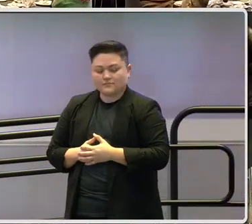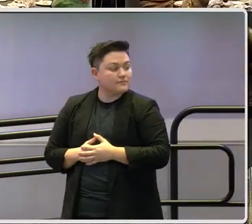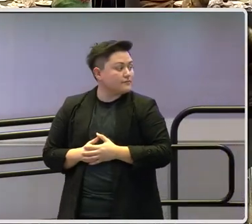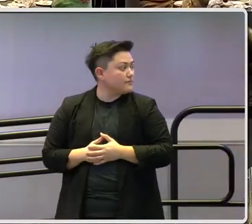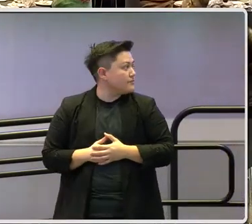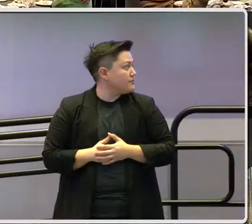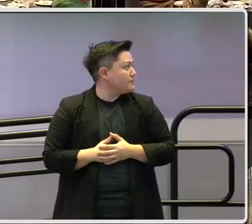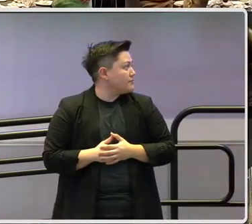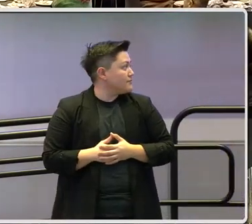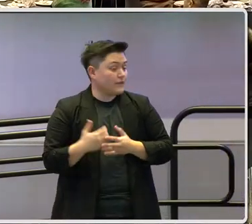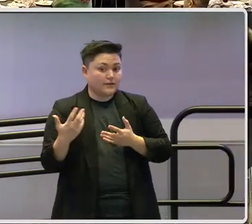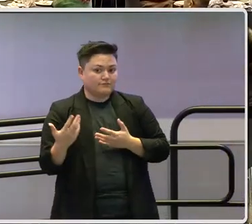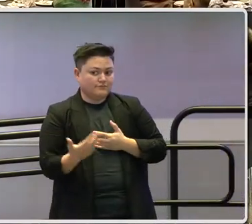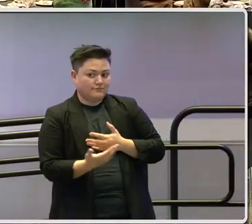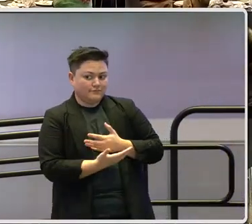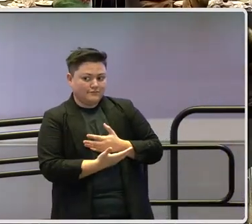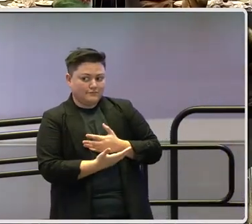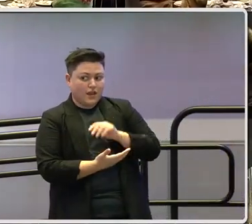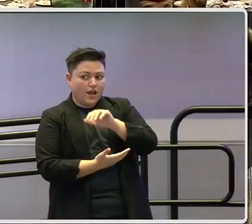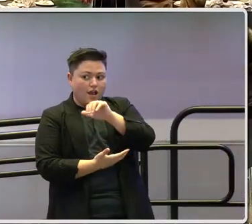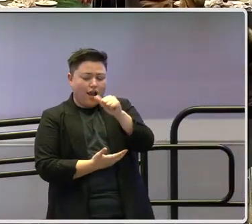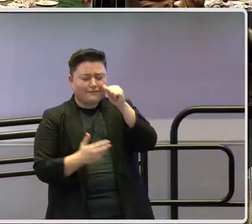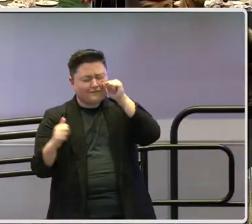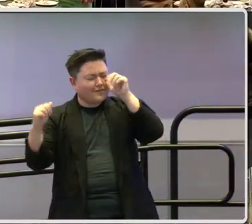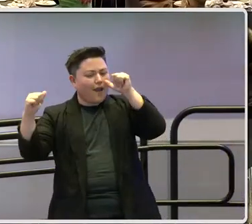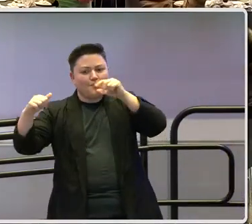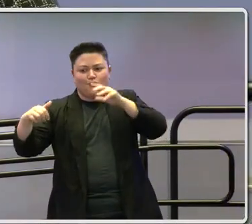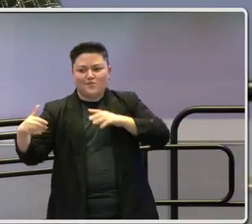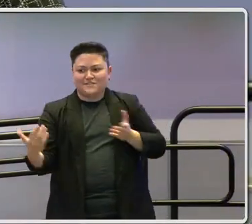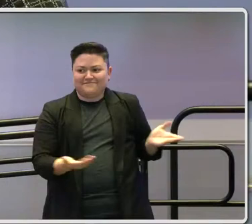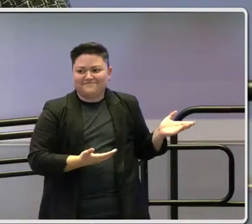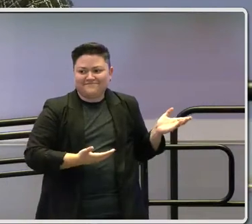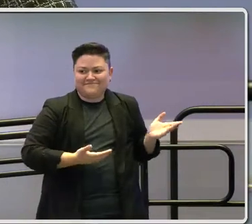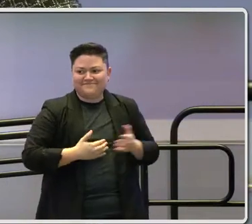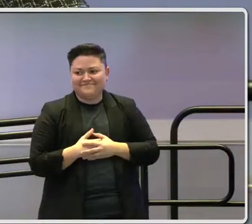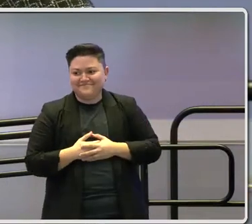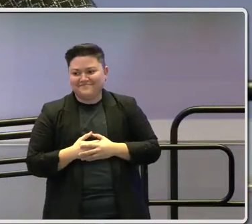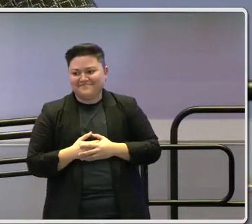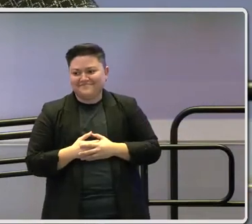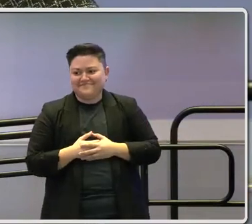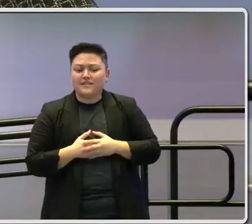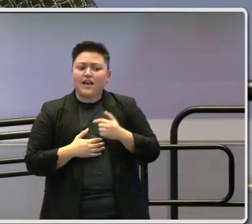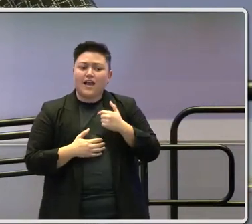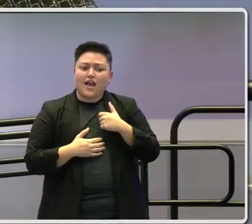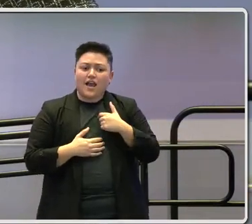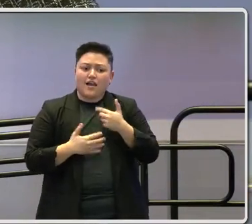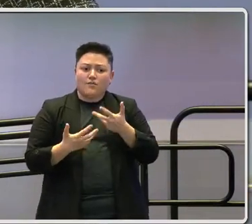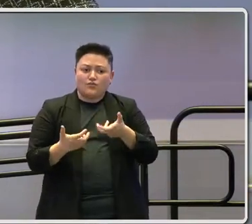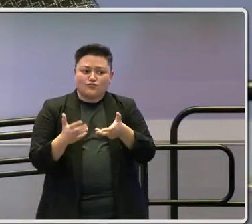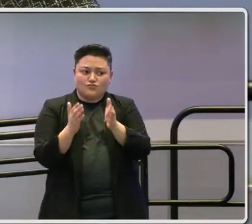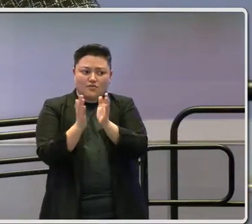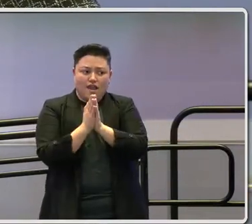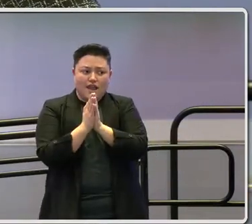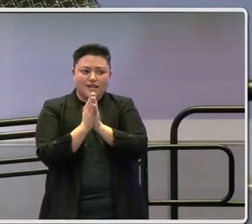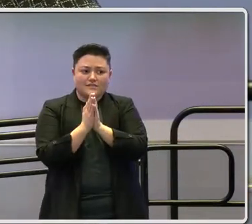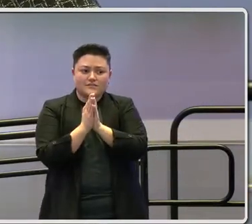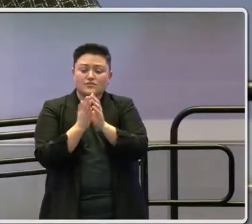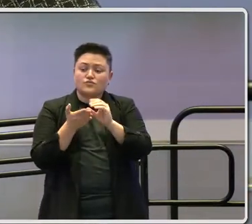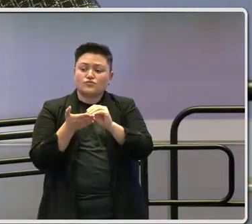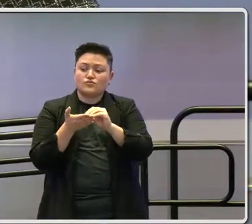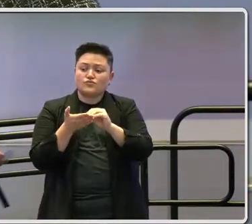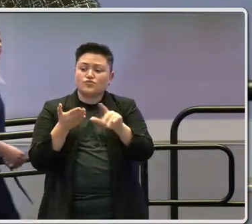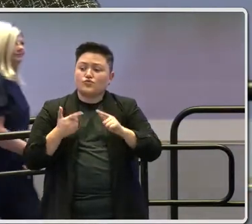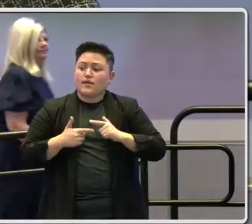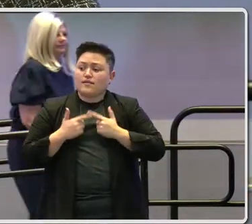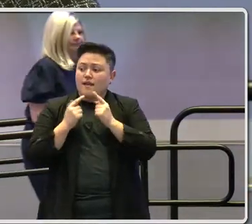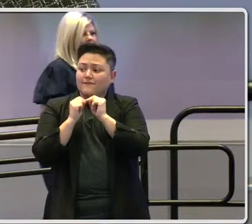And with that, I also have another phenomenal woman with me. And I would like to ask the student life